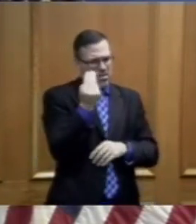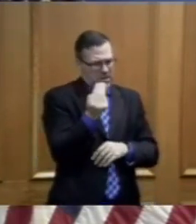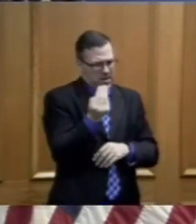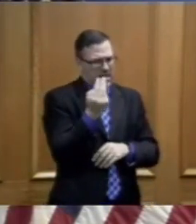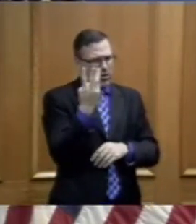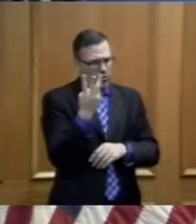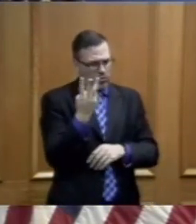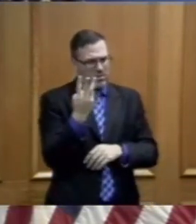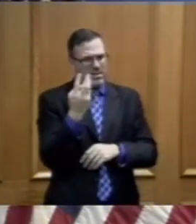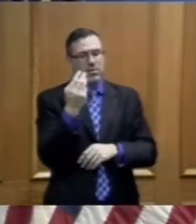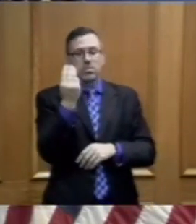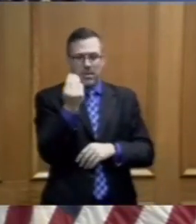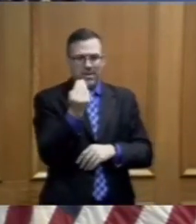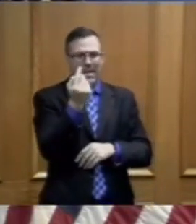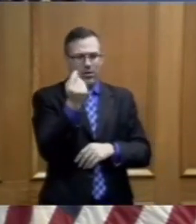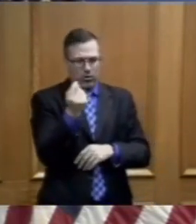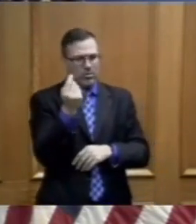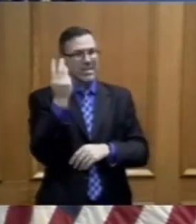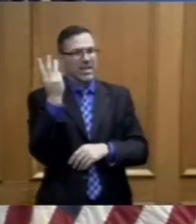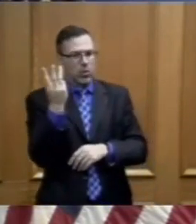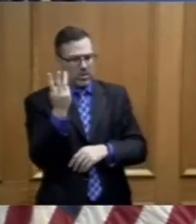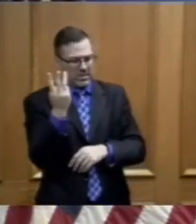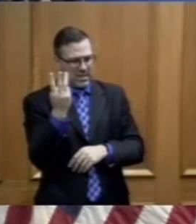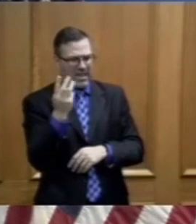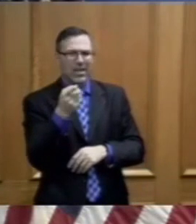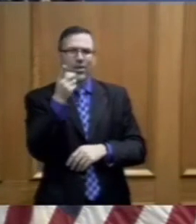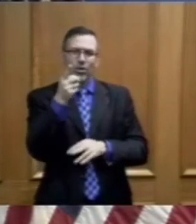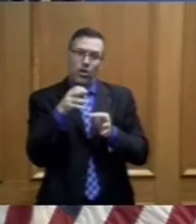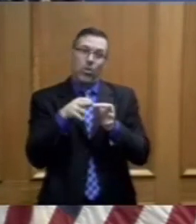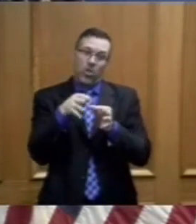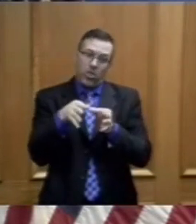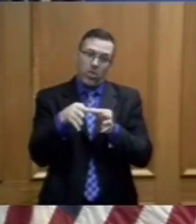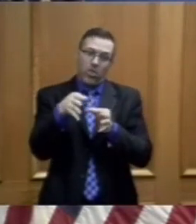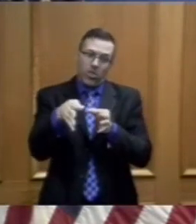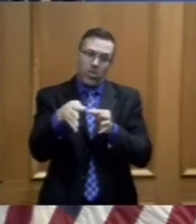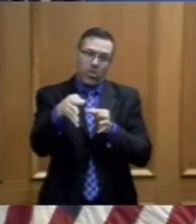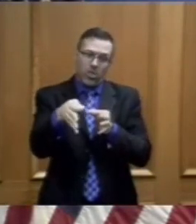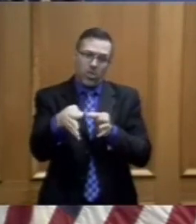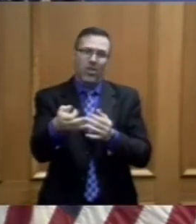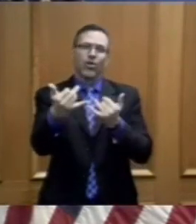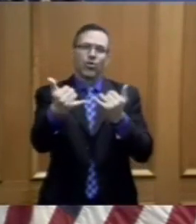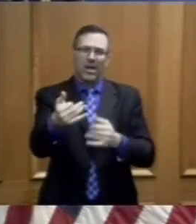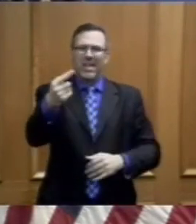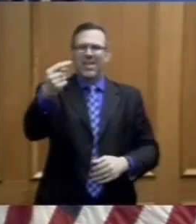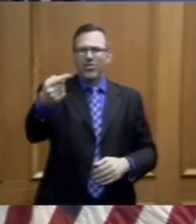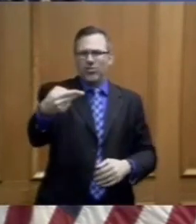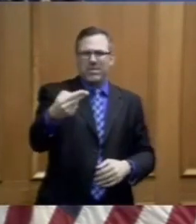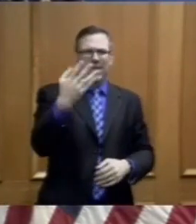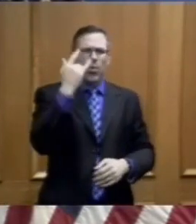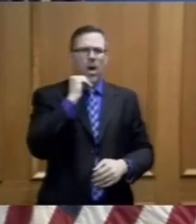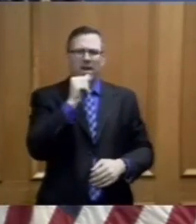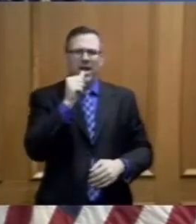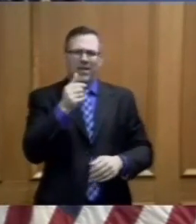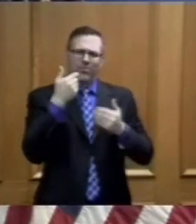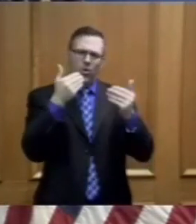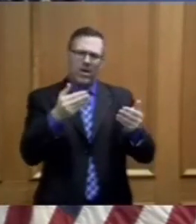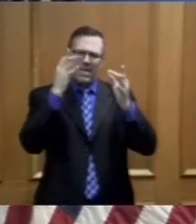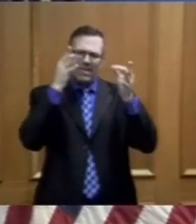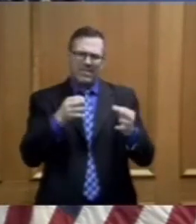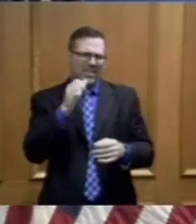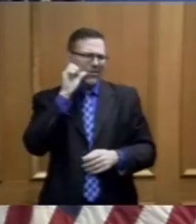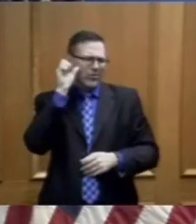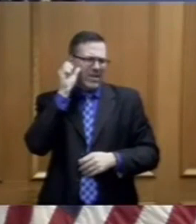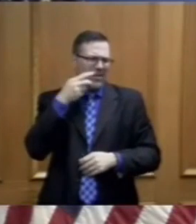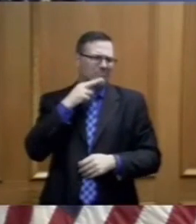Wednesday. Why wait until Thursday today to issue this mandate now? Why not do it yesterday or Tuesday? Yeah, you know, when you're